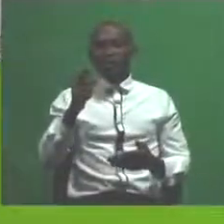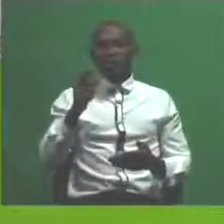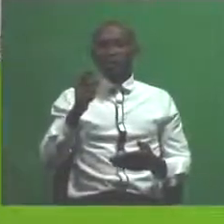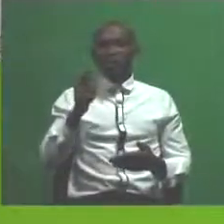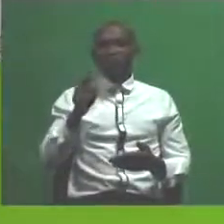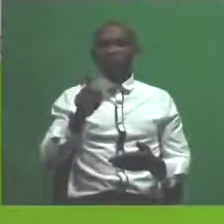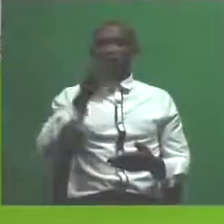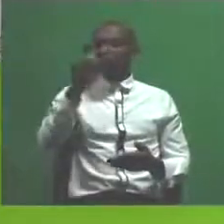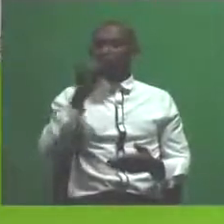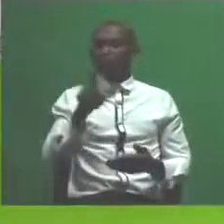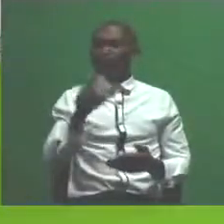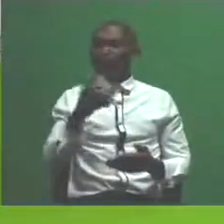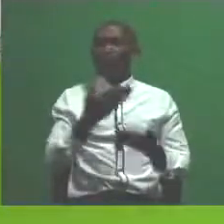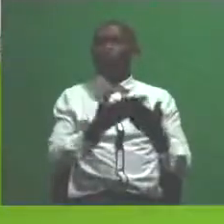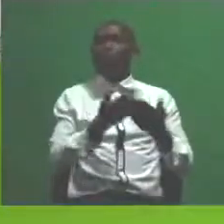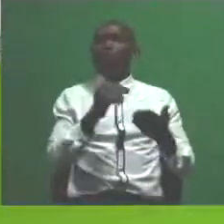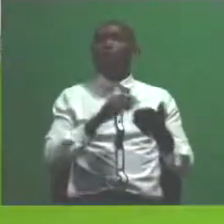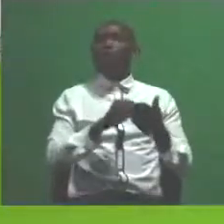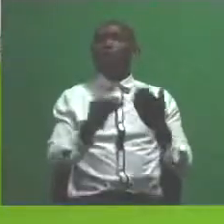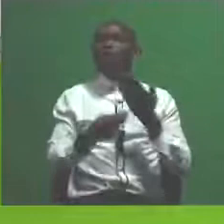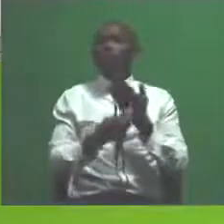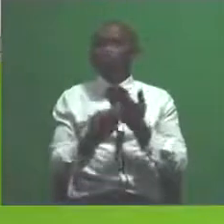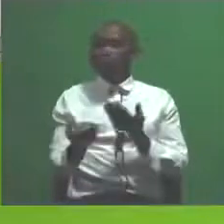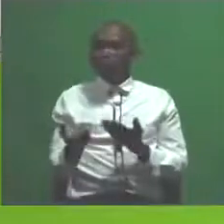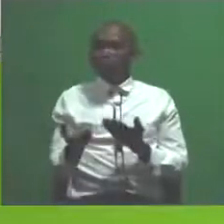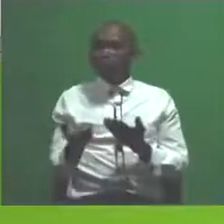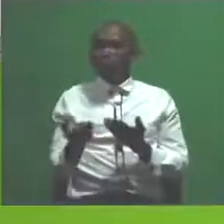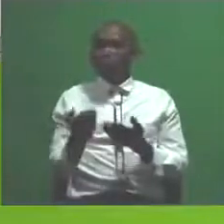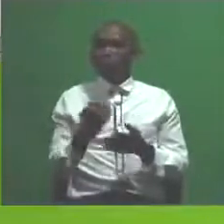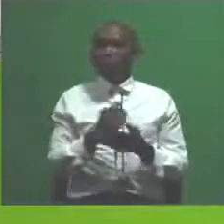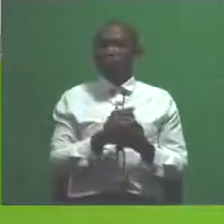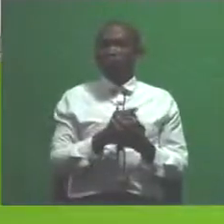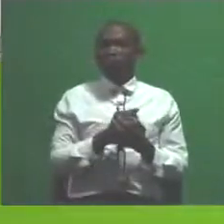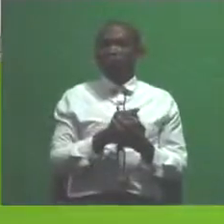why this is an endothermic reaction?